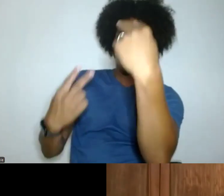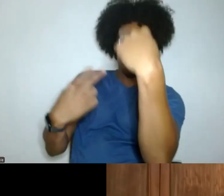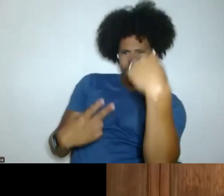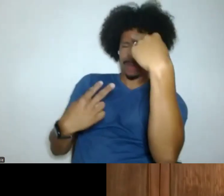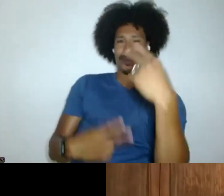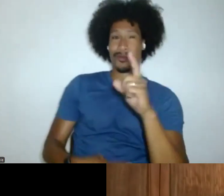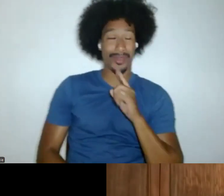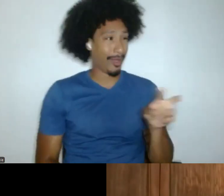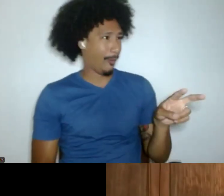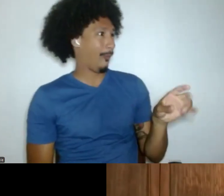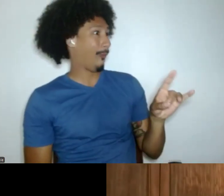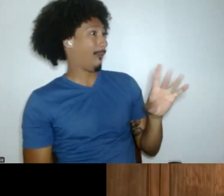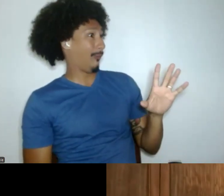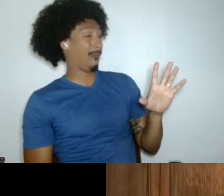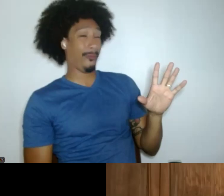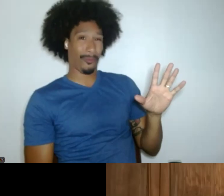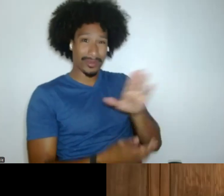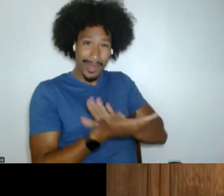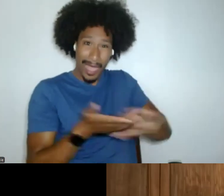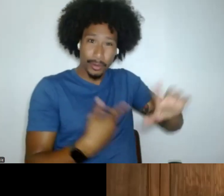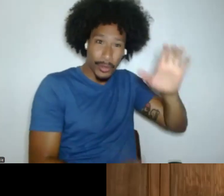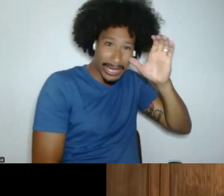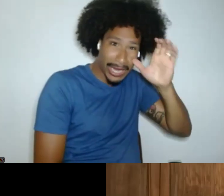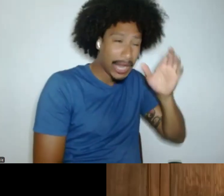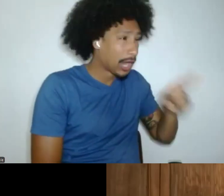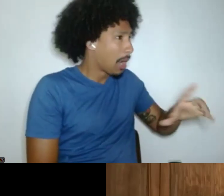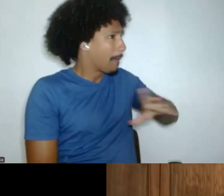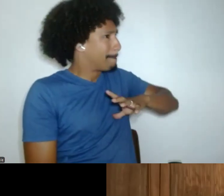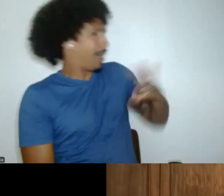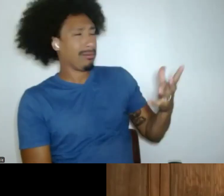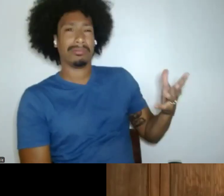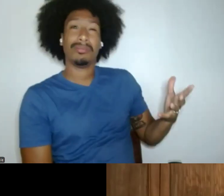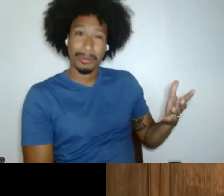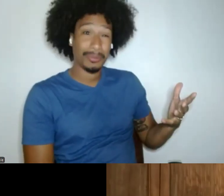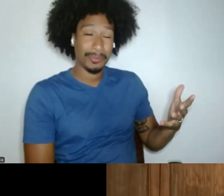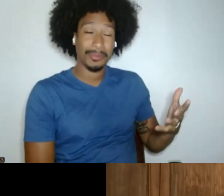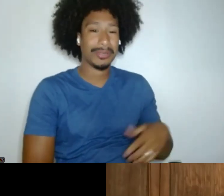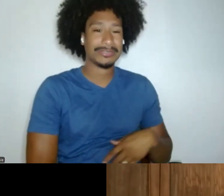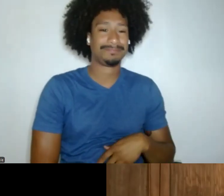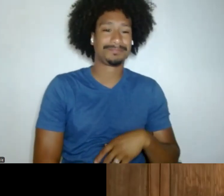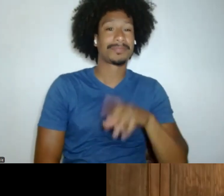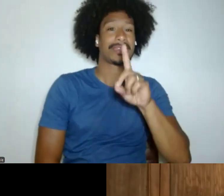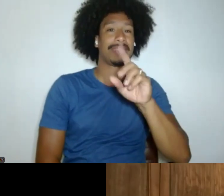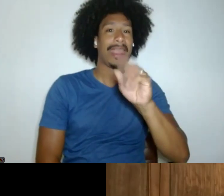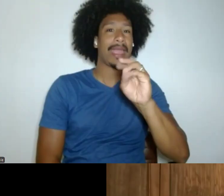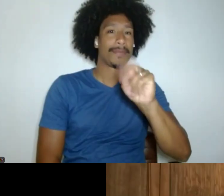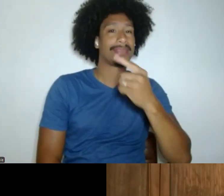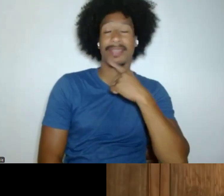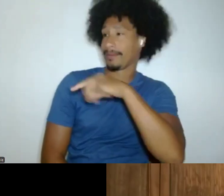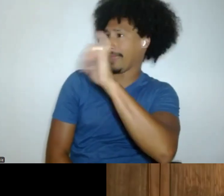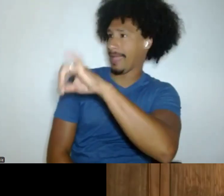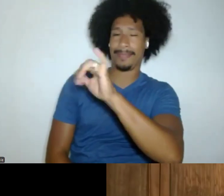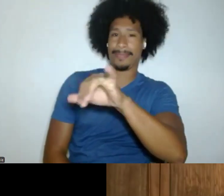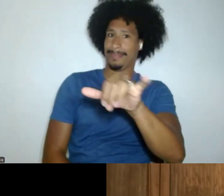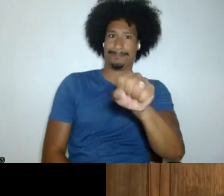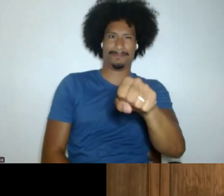delight. it Yeah. was. Yeah, so that is, I think, the clearest way to think about like how it changes the